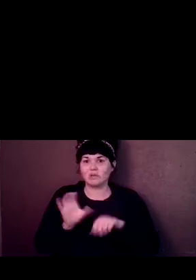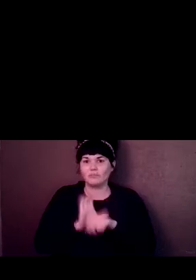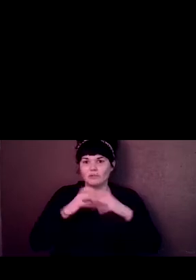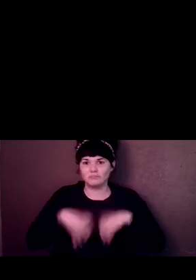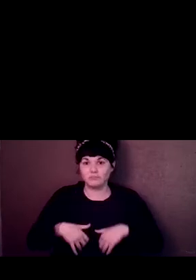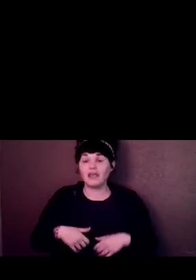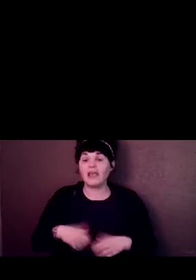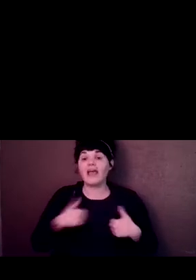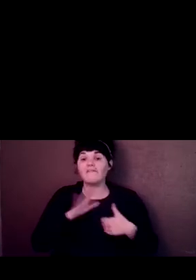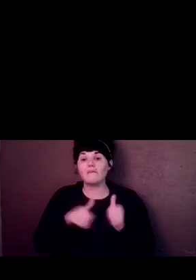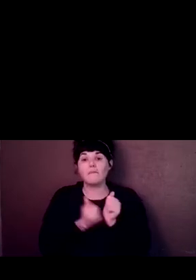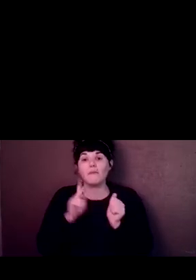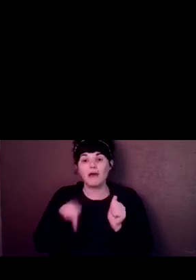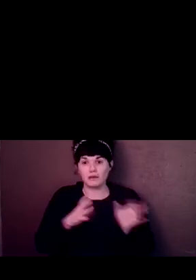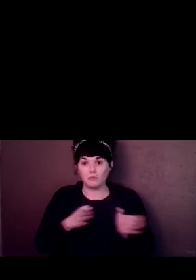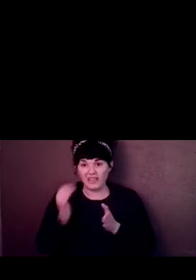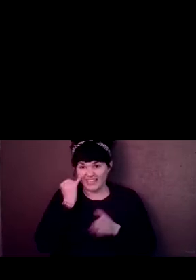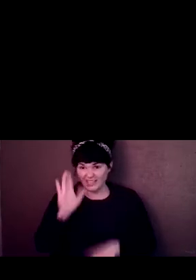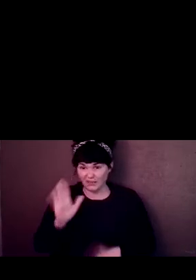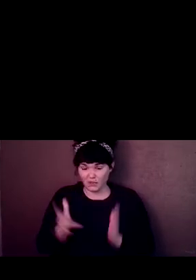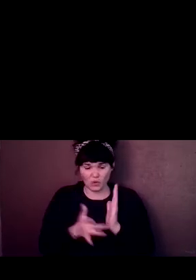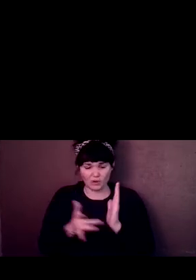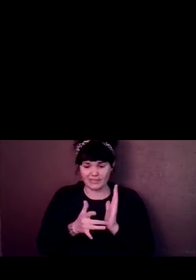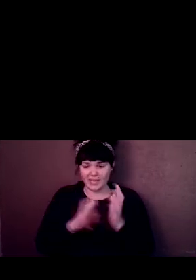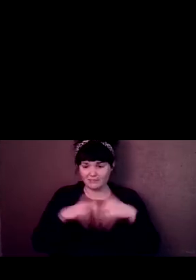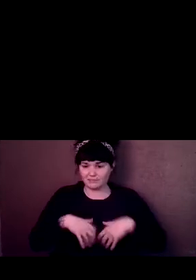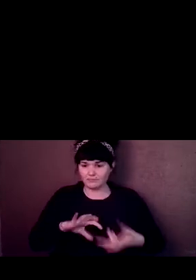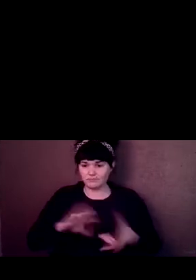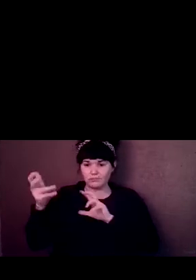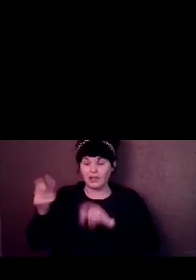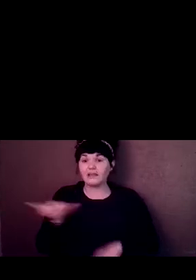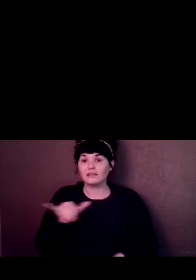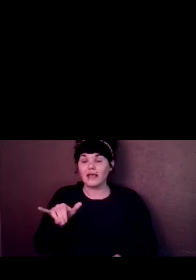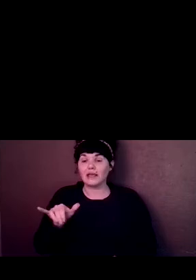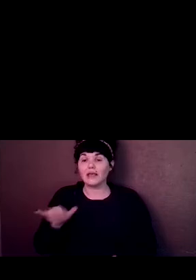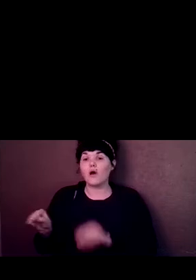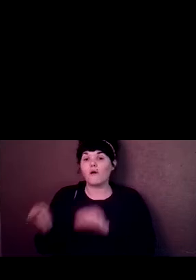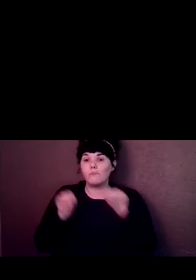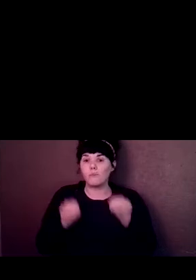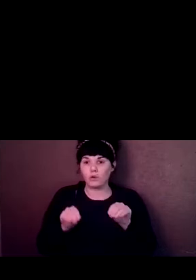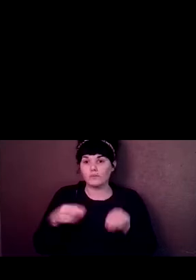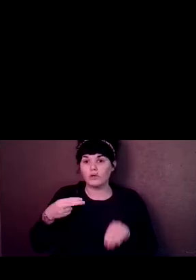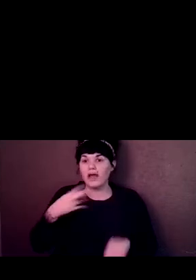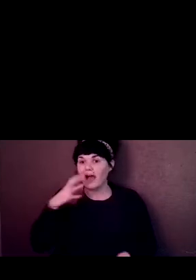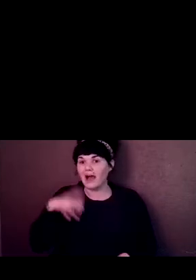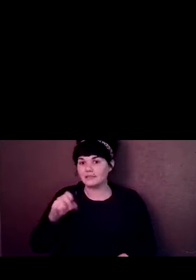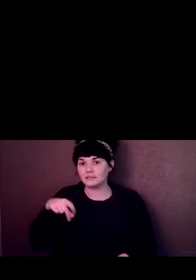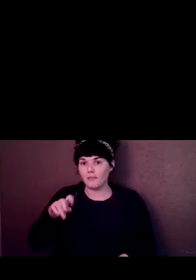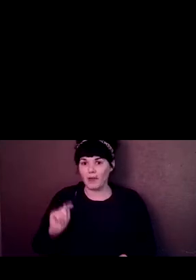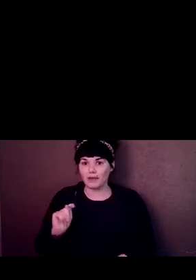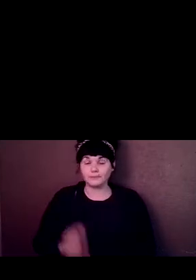an event that your tech goes haywire, such as a portable hotspot, an extra laptop